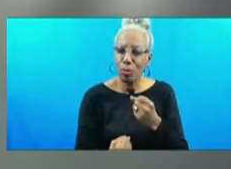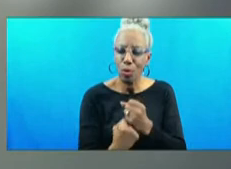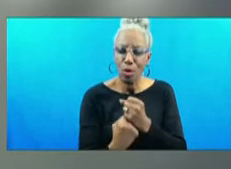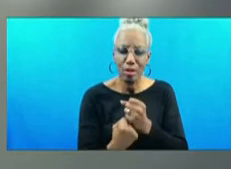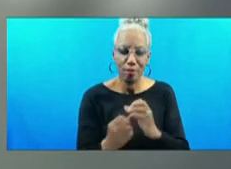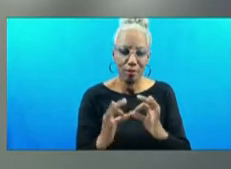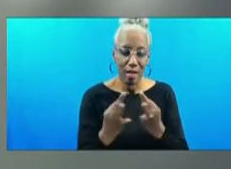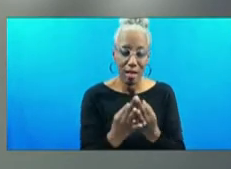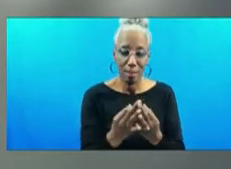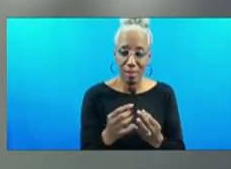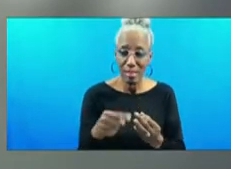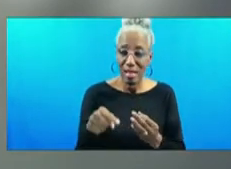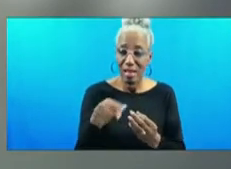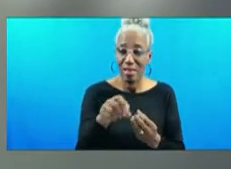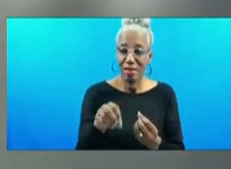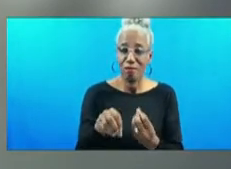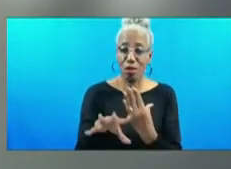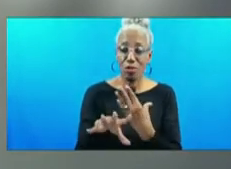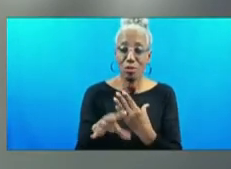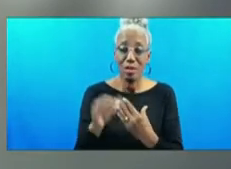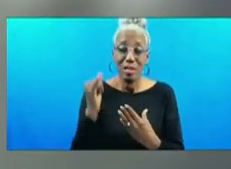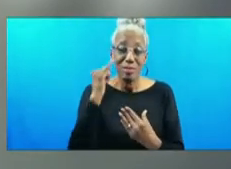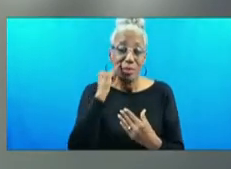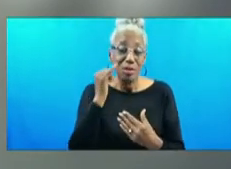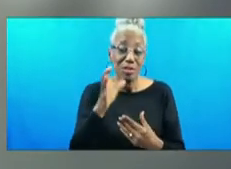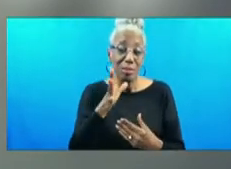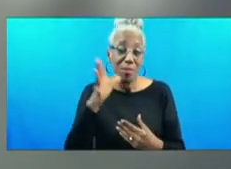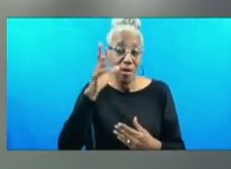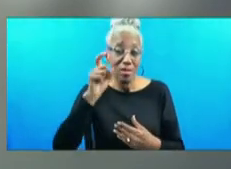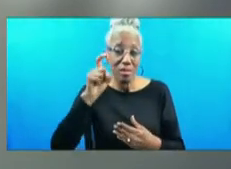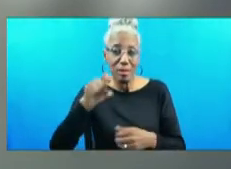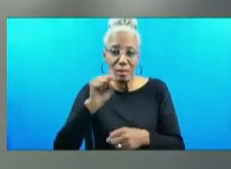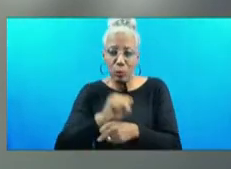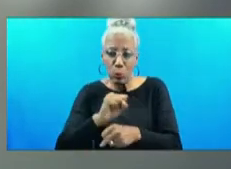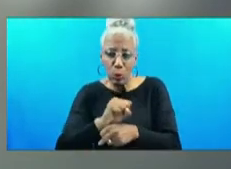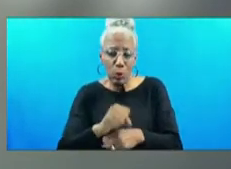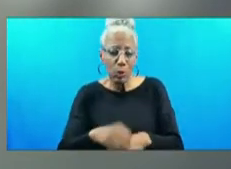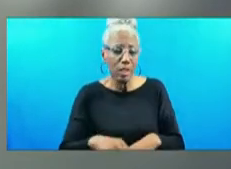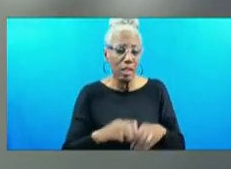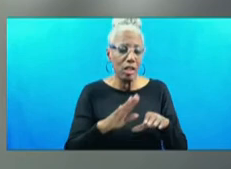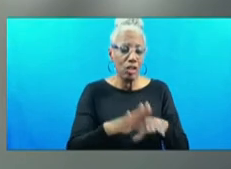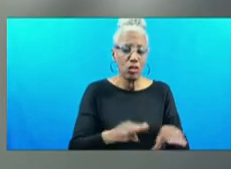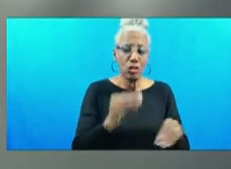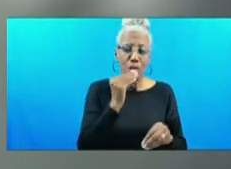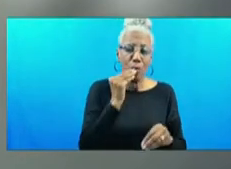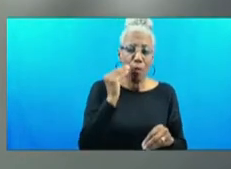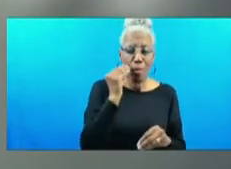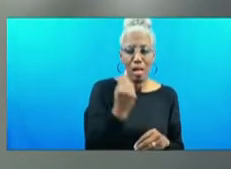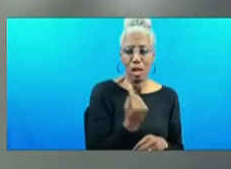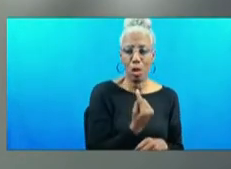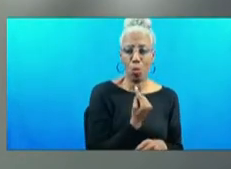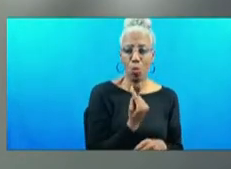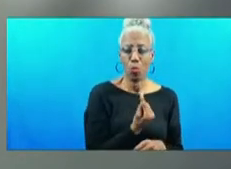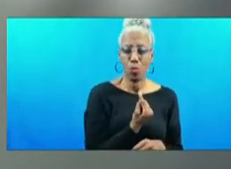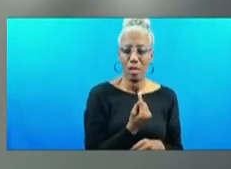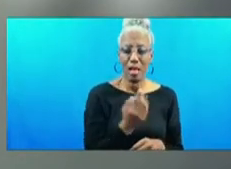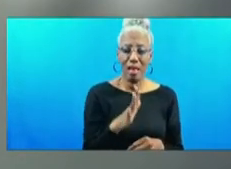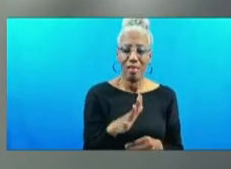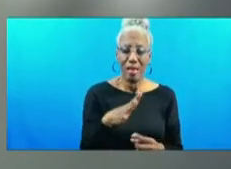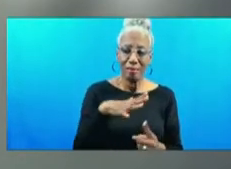parents have to work and young children home alone in environments that aren't necessarily conducive